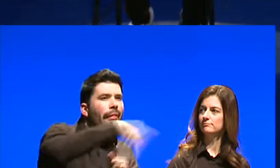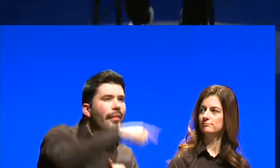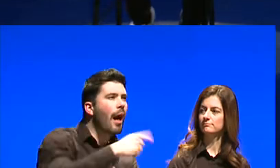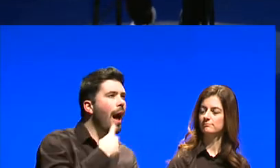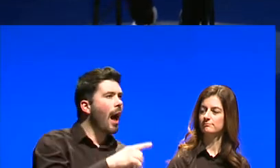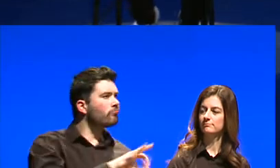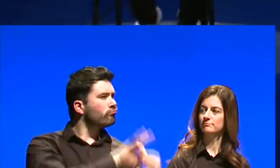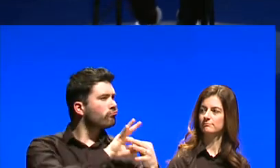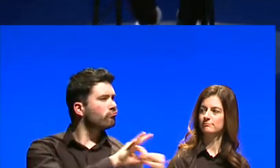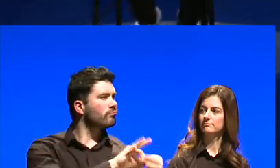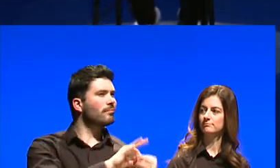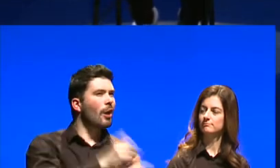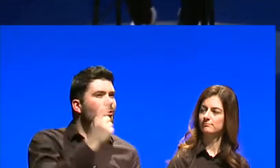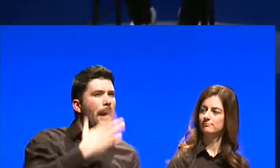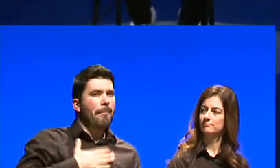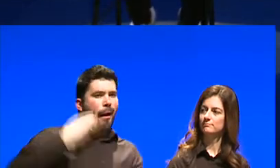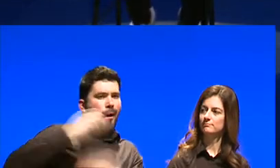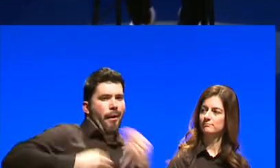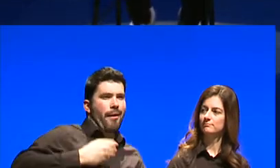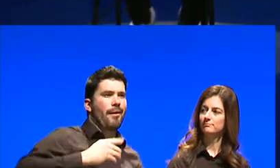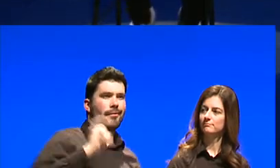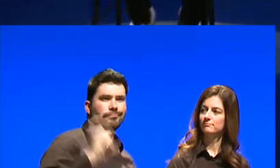my Arab roots. I'm 8 years old.